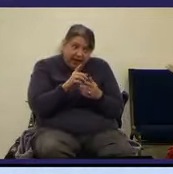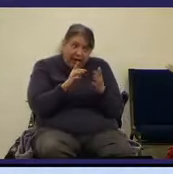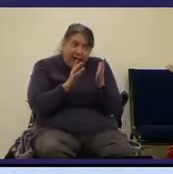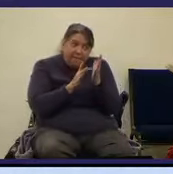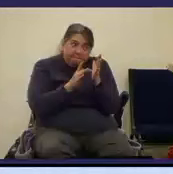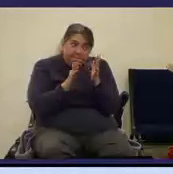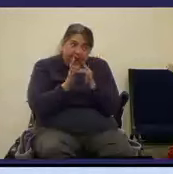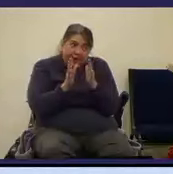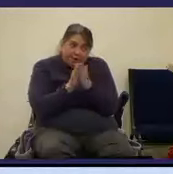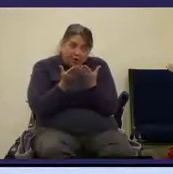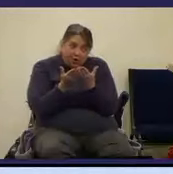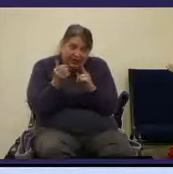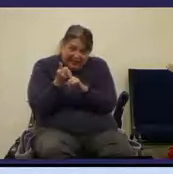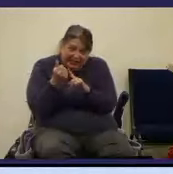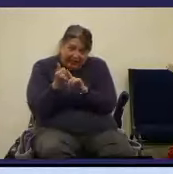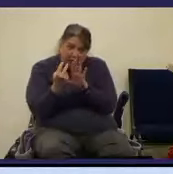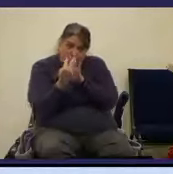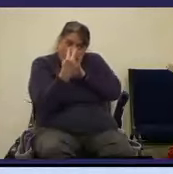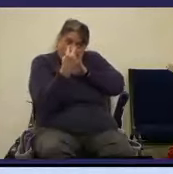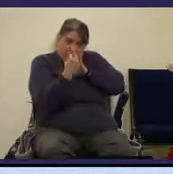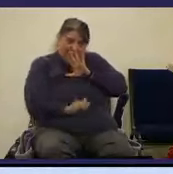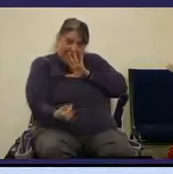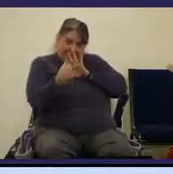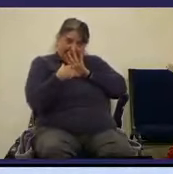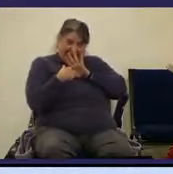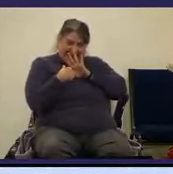Bible, God's word,